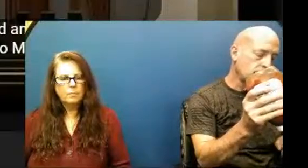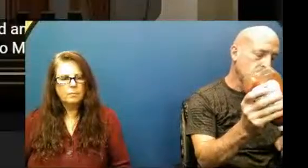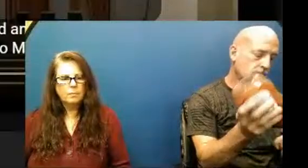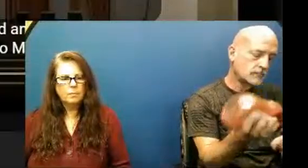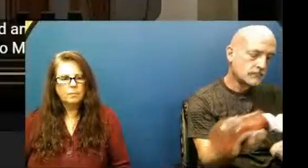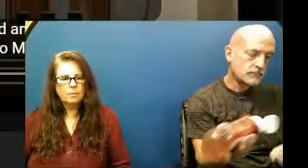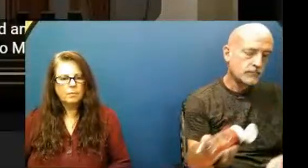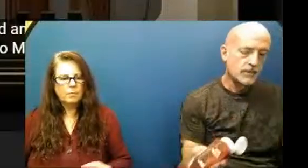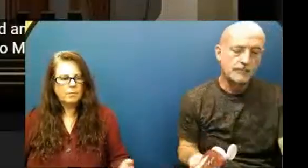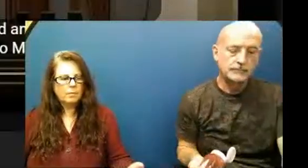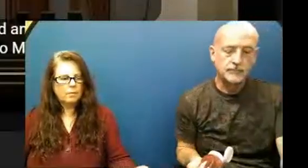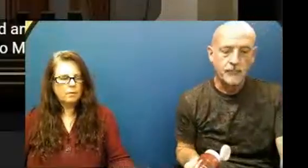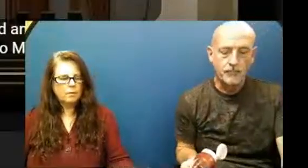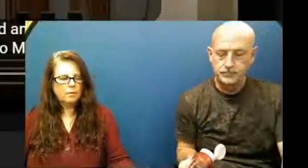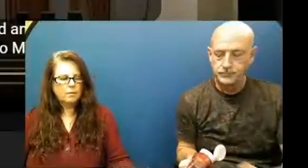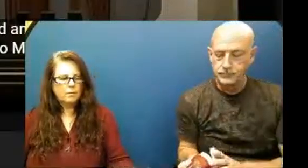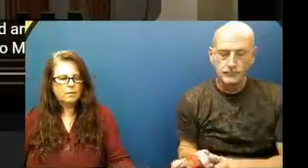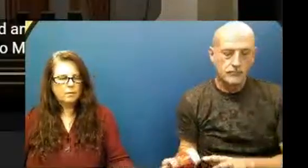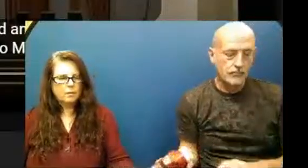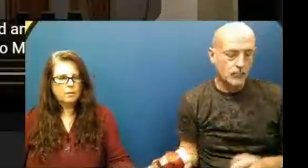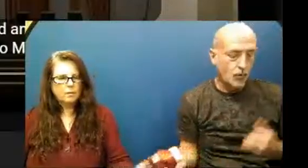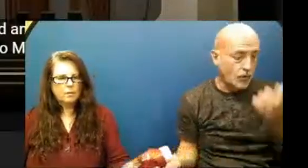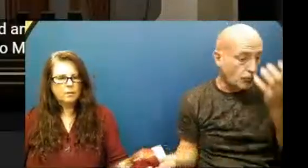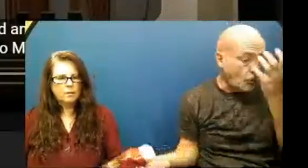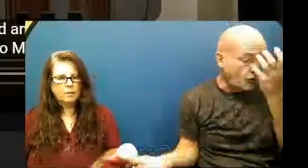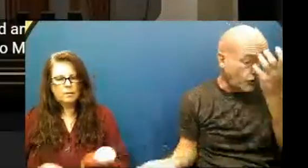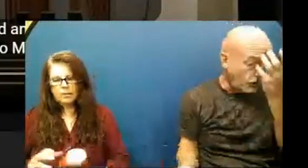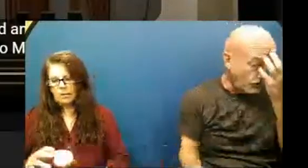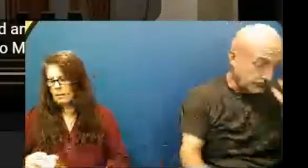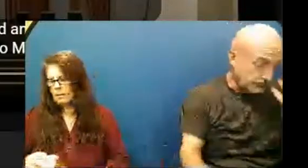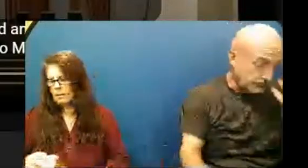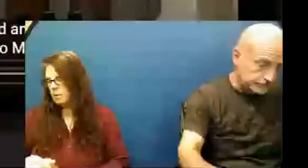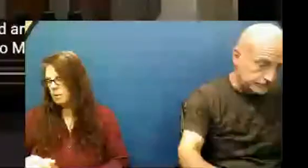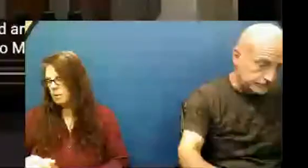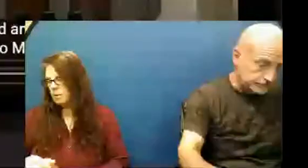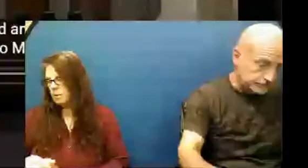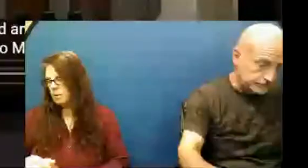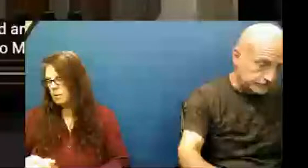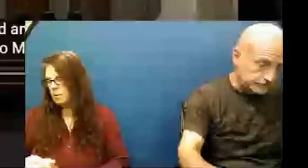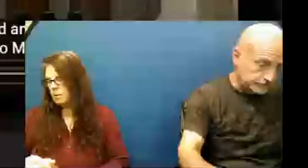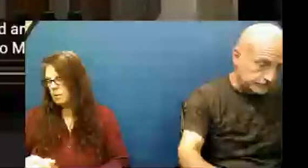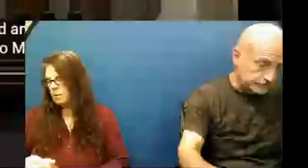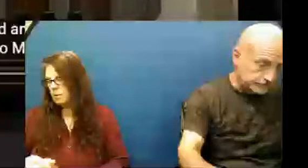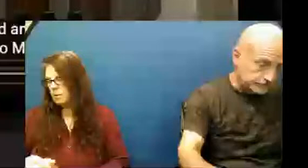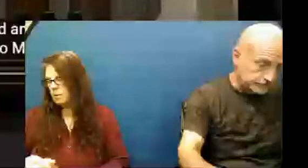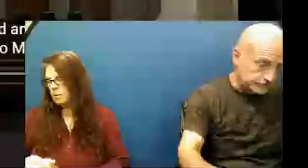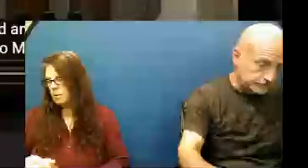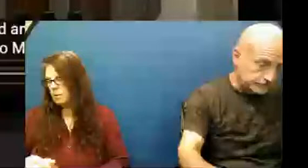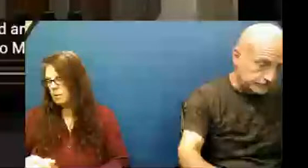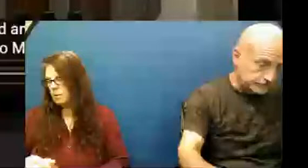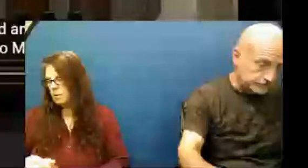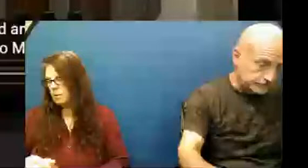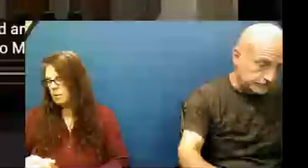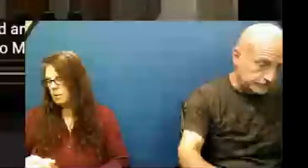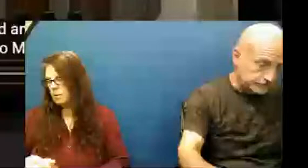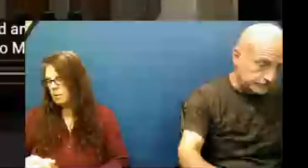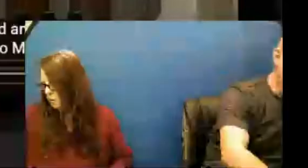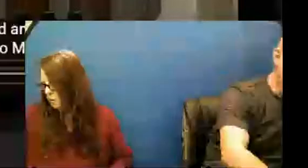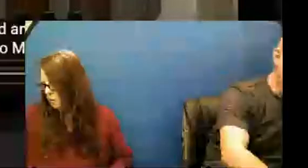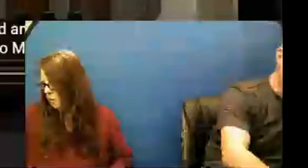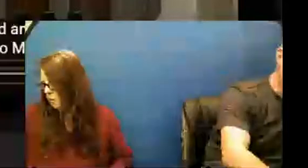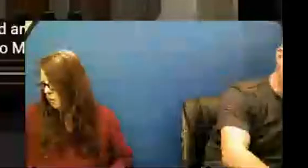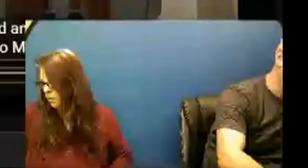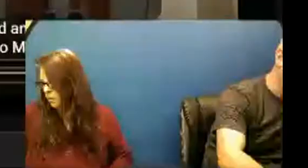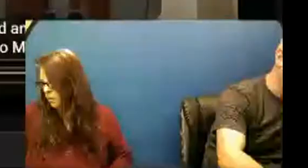have different jobs in different places, or whether they're going to use it now. Or in warfare. That, at least as I look at the congressional that is a warfare tool.